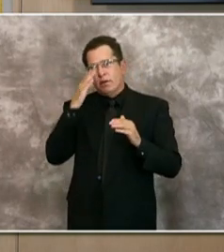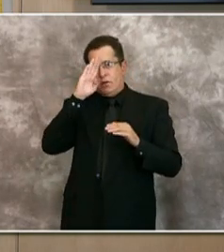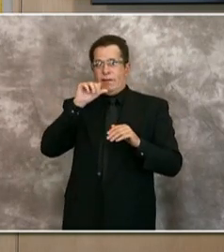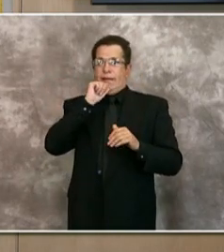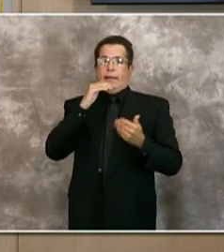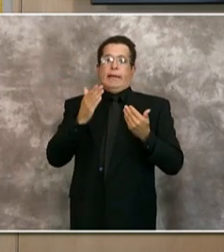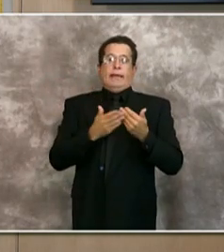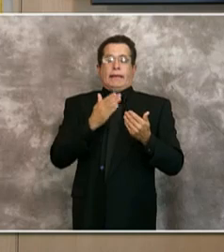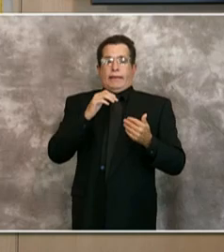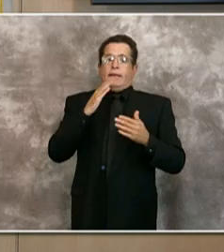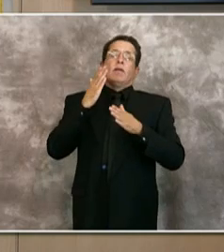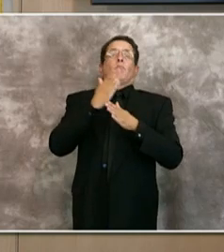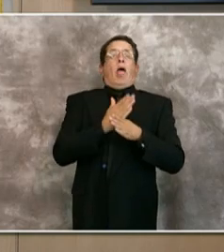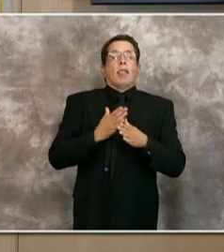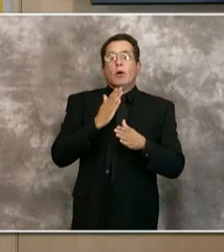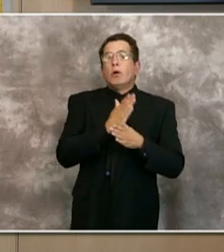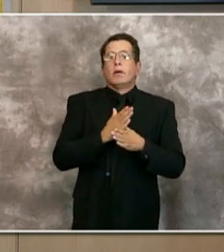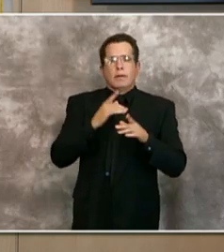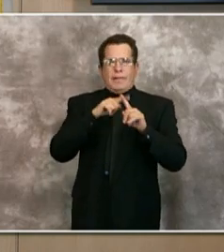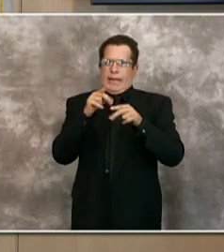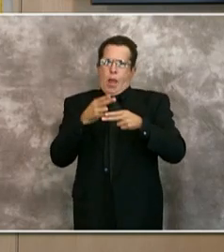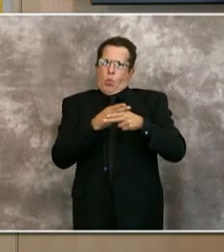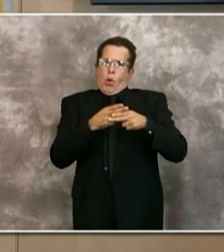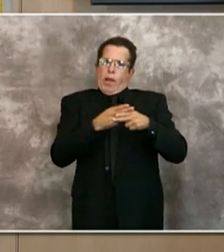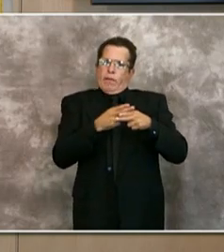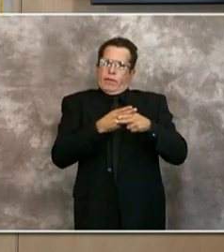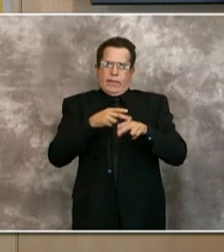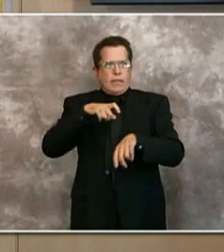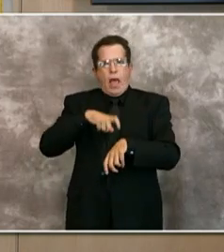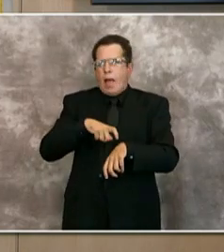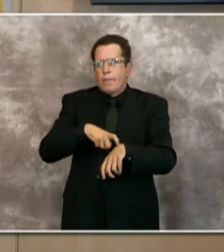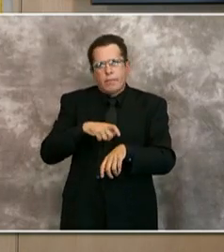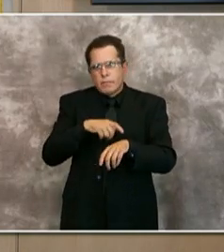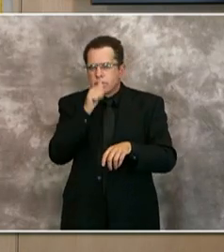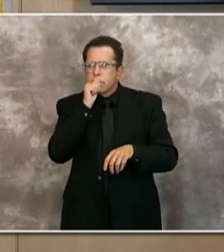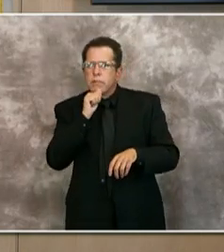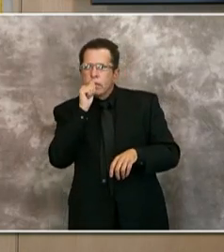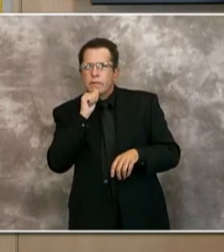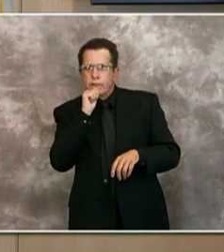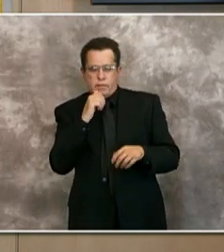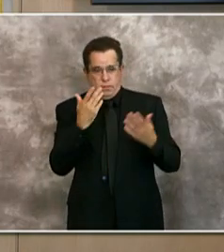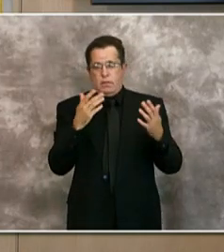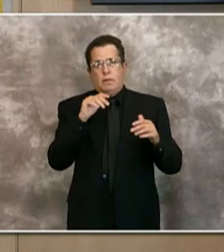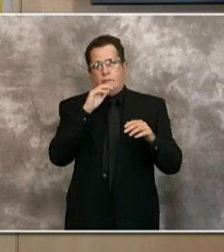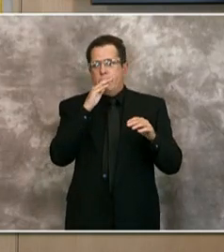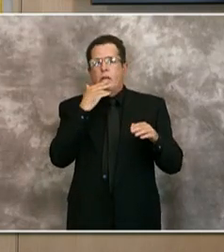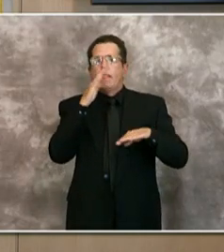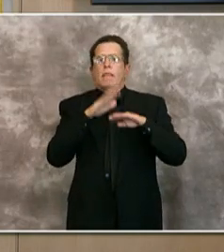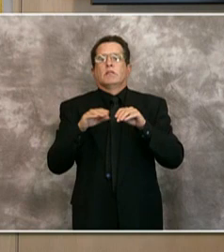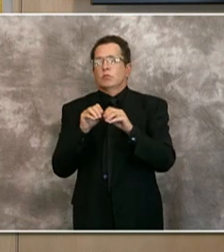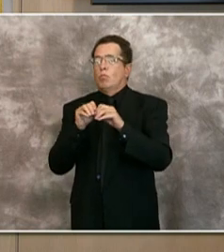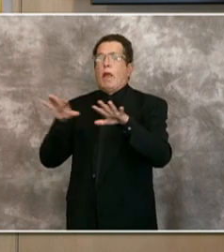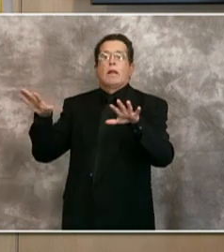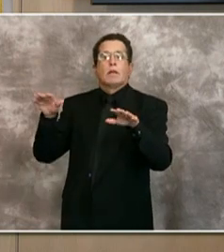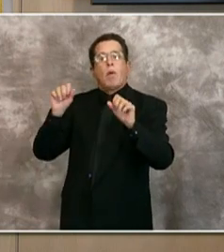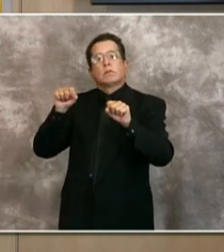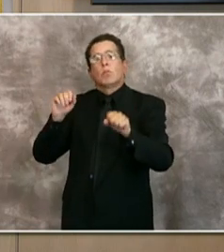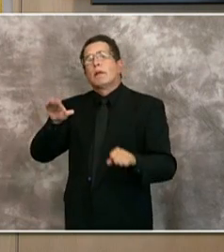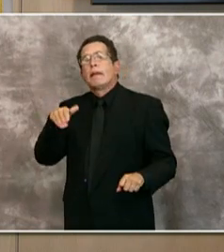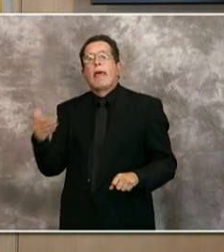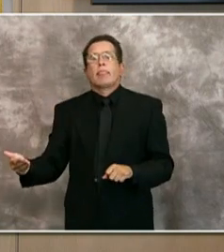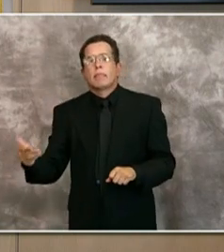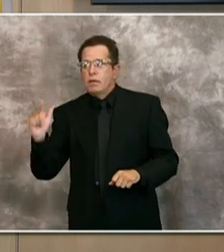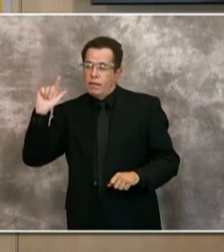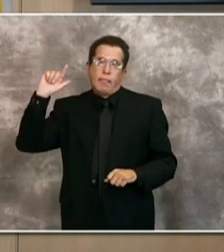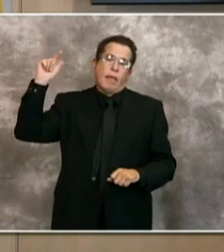a temporary inconvenience and a minor one compared to the potential impacts of spread and potential death. And